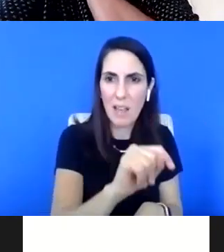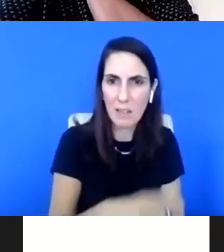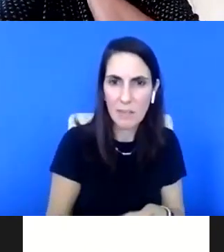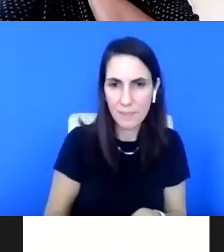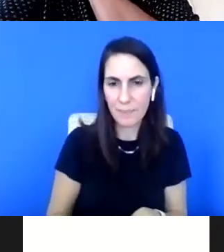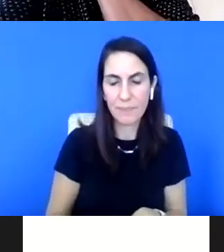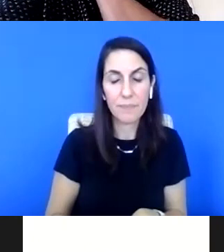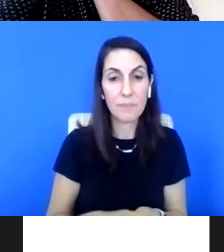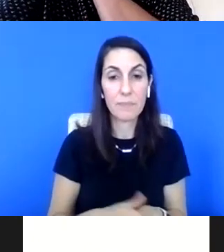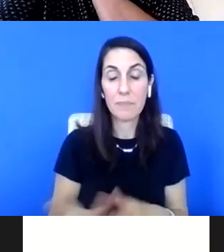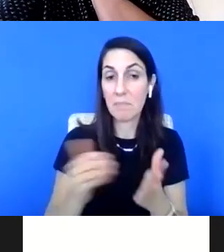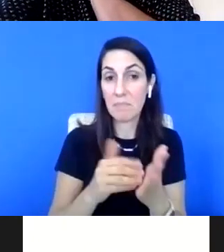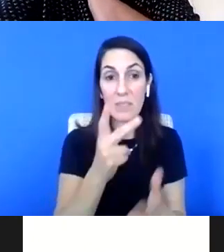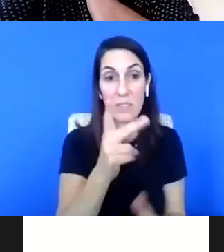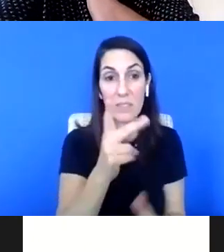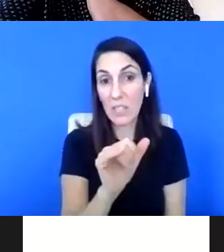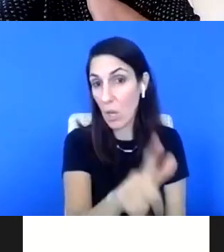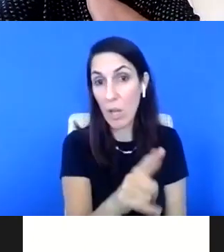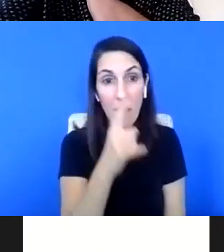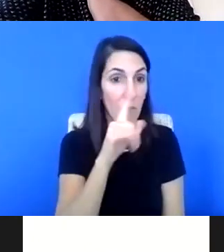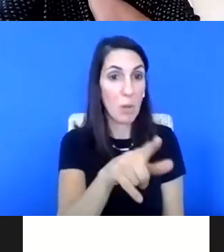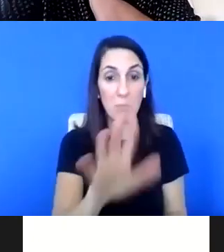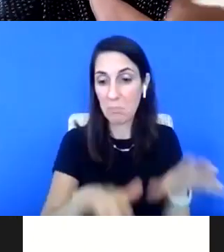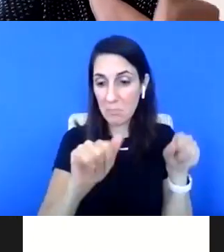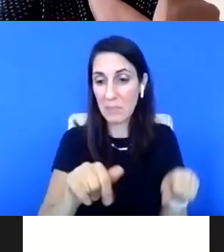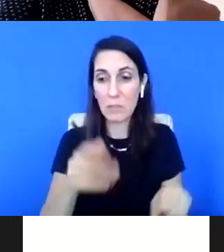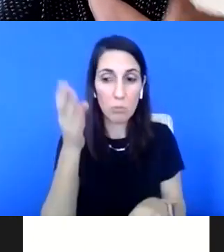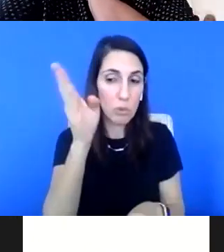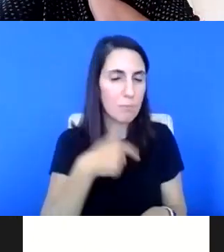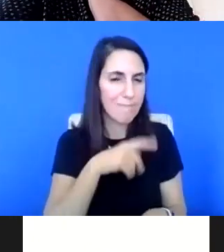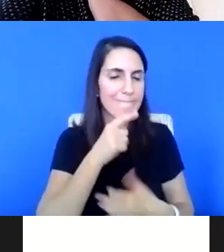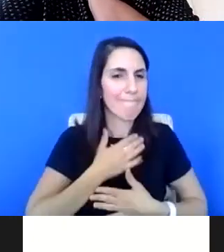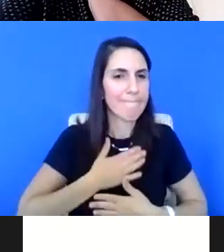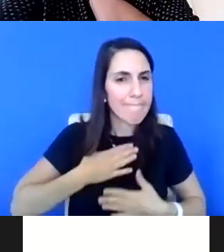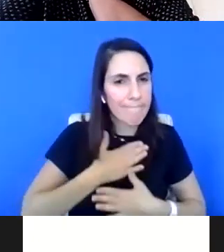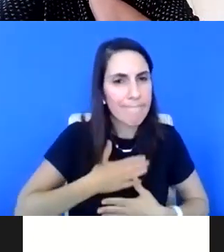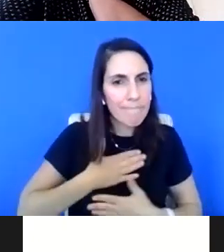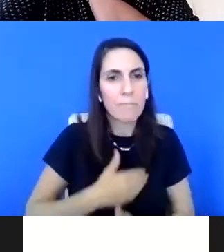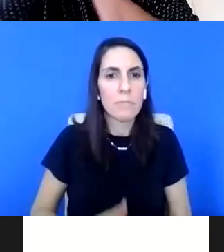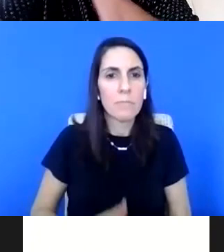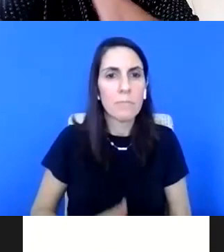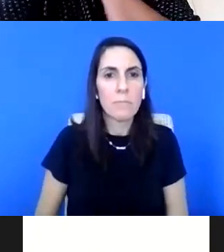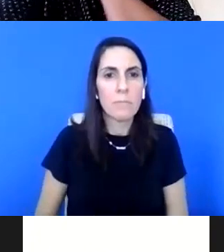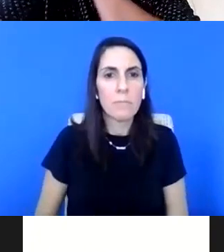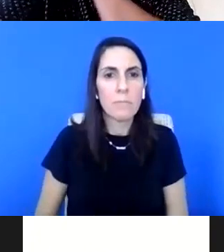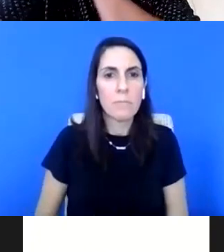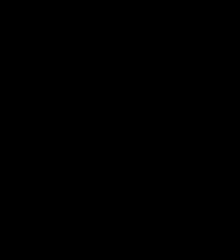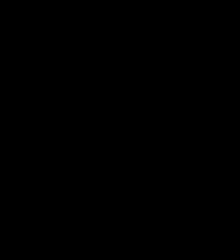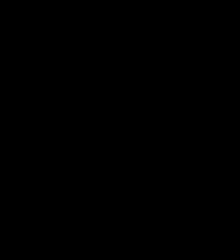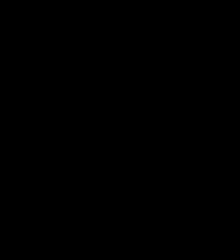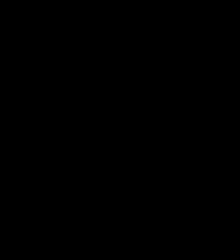And again, thank you, Carl, for doing this presentation. We really appreciate it. And it's your go.